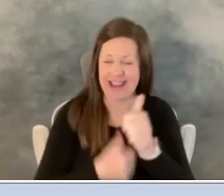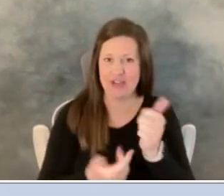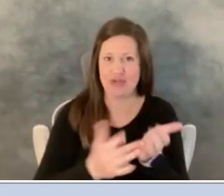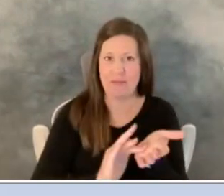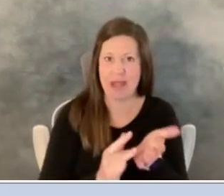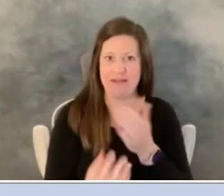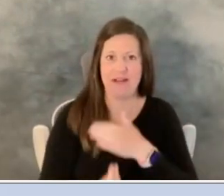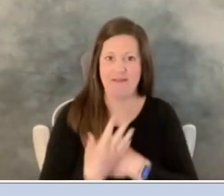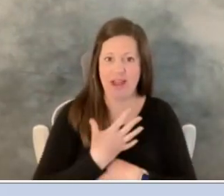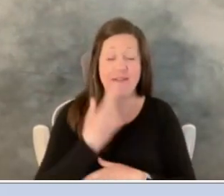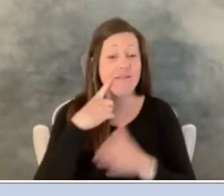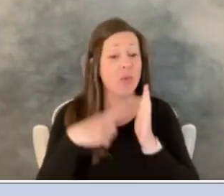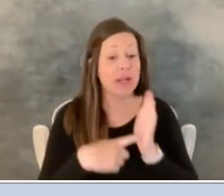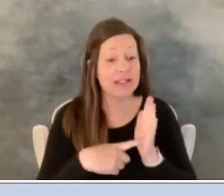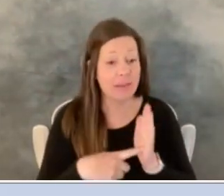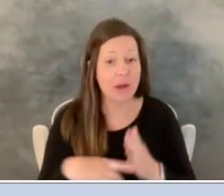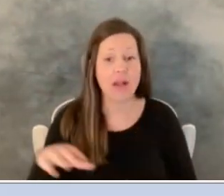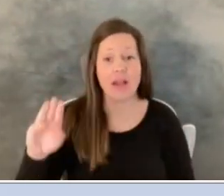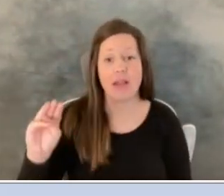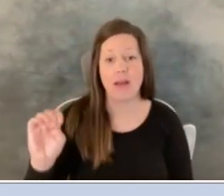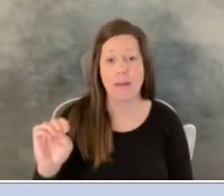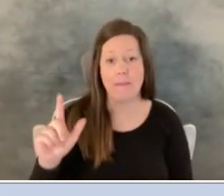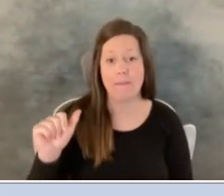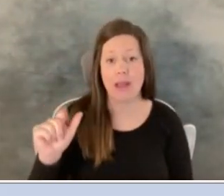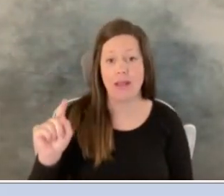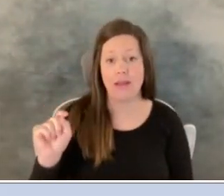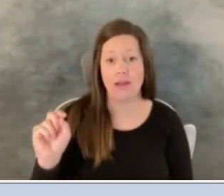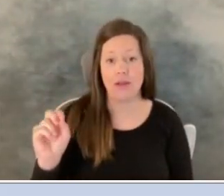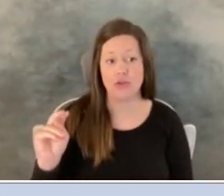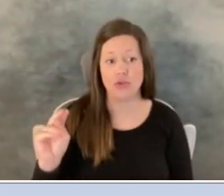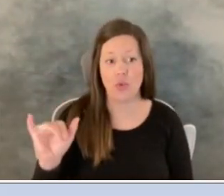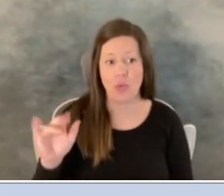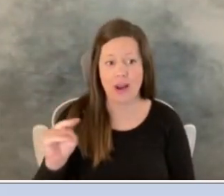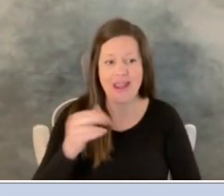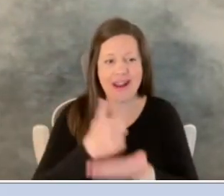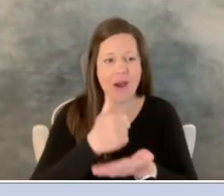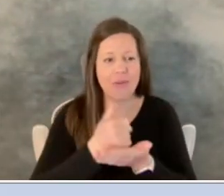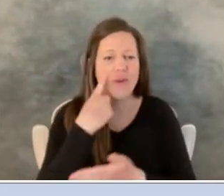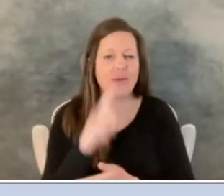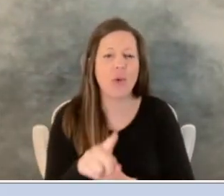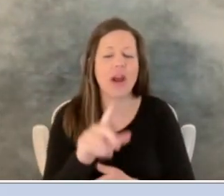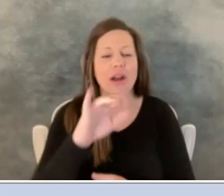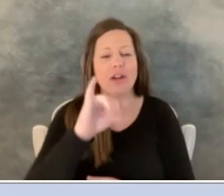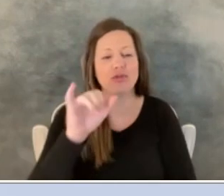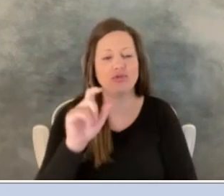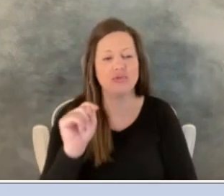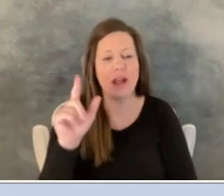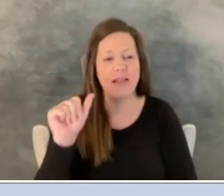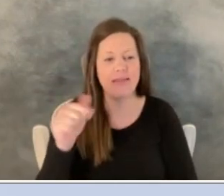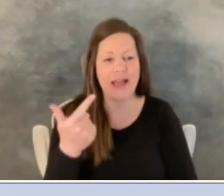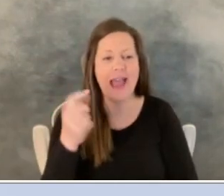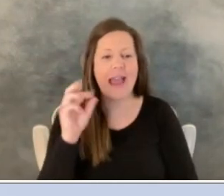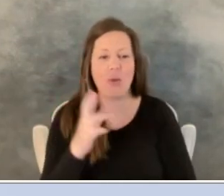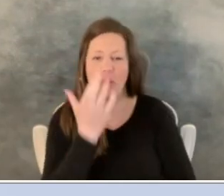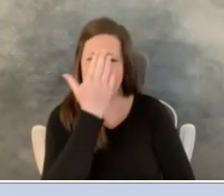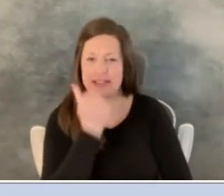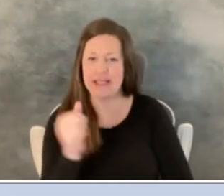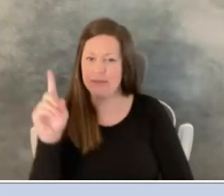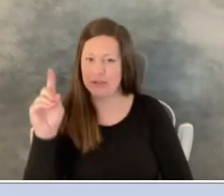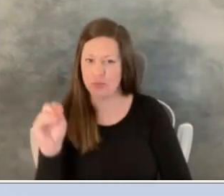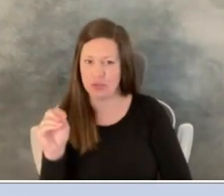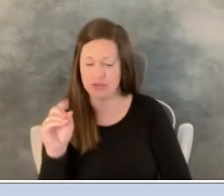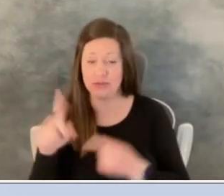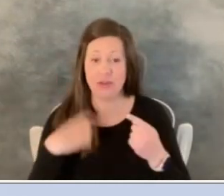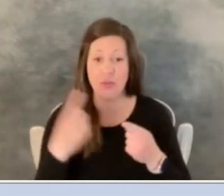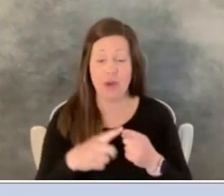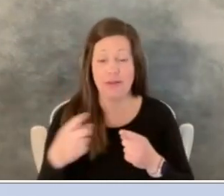So for example, melatonin is more helpful for jet lag or shift work disorder. And when you use it in that